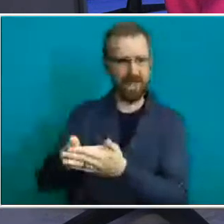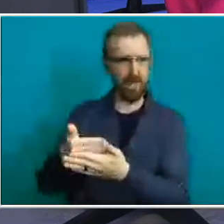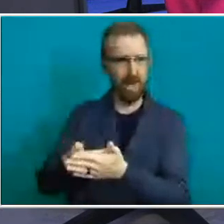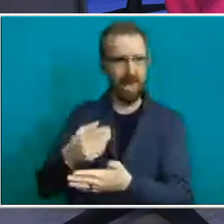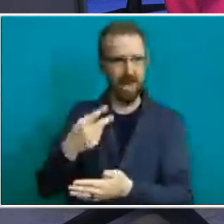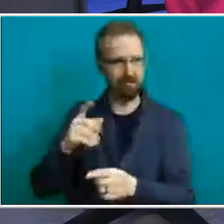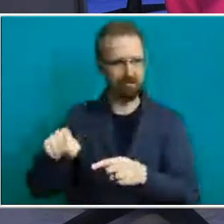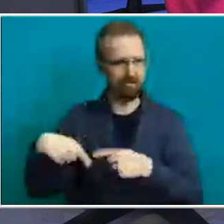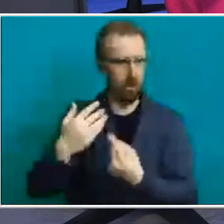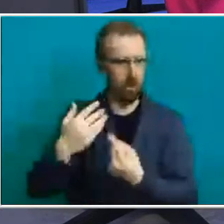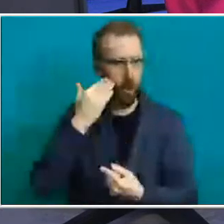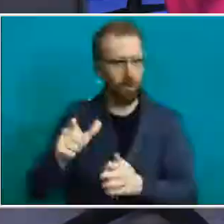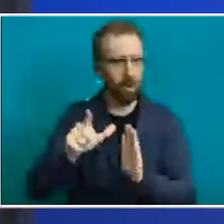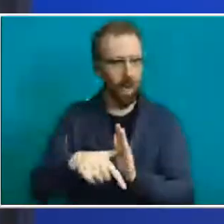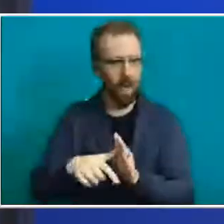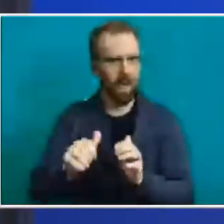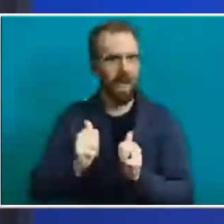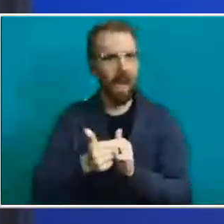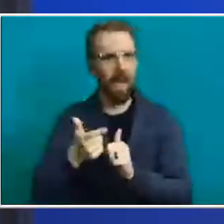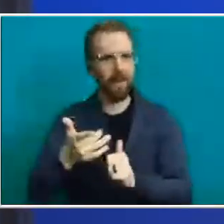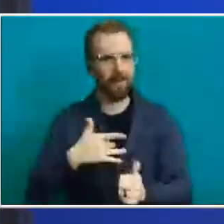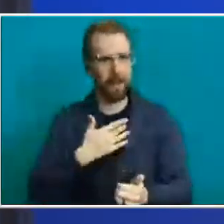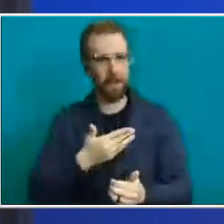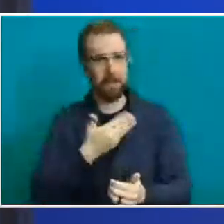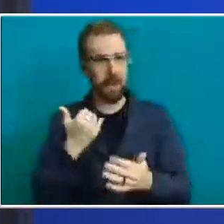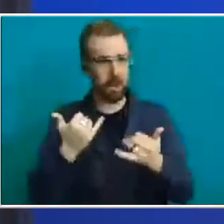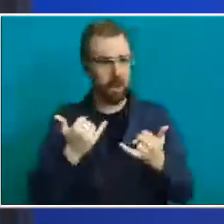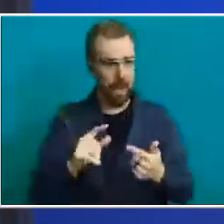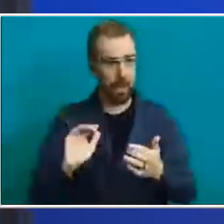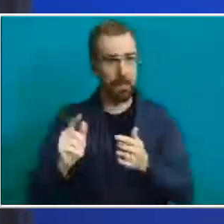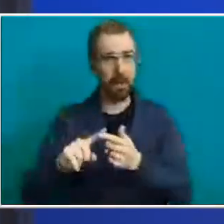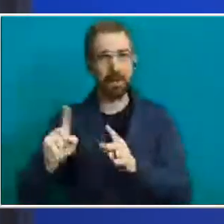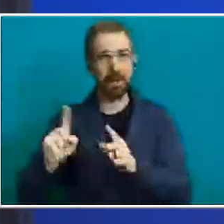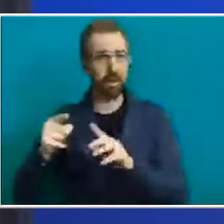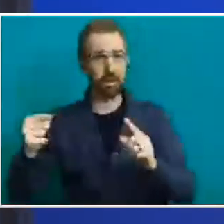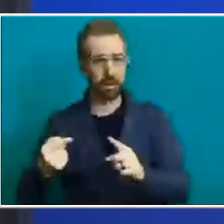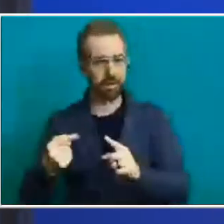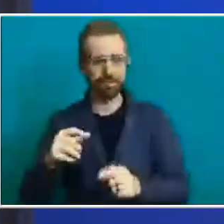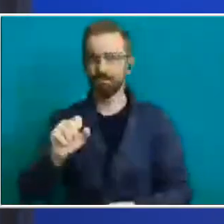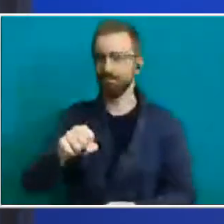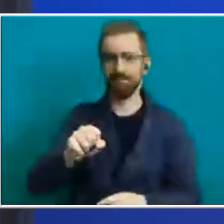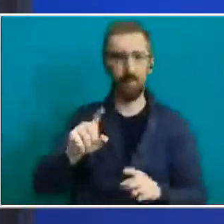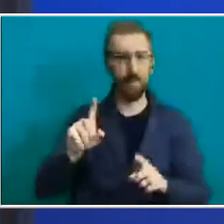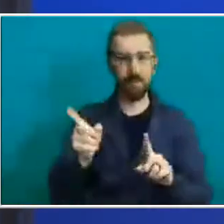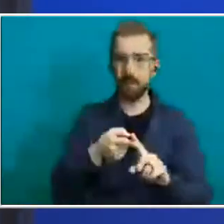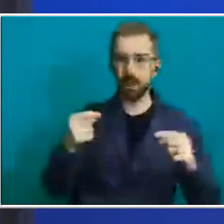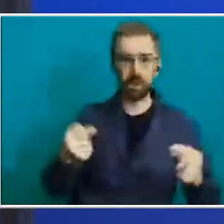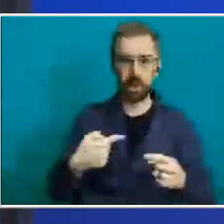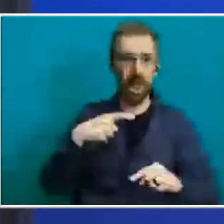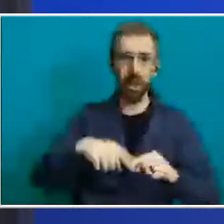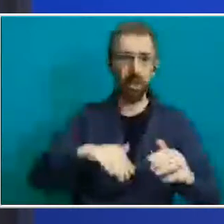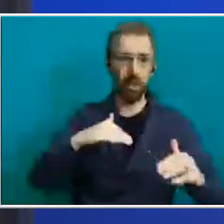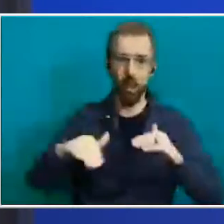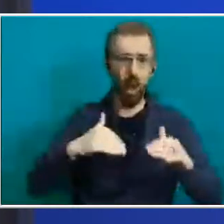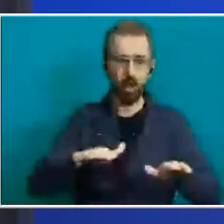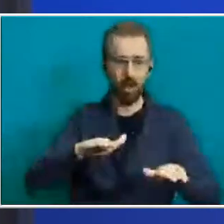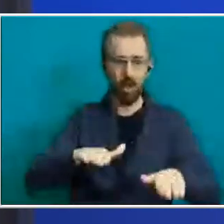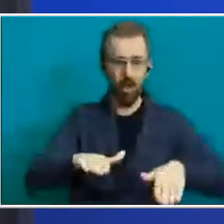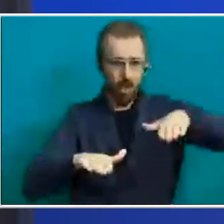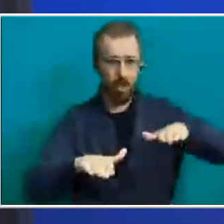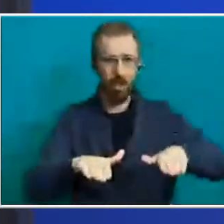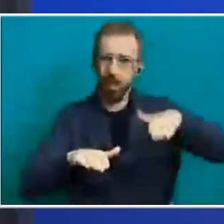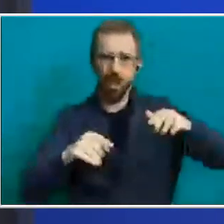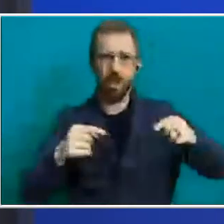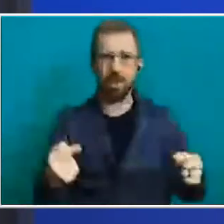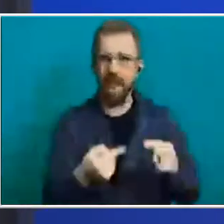when you first got hurt? Much better. When I first got hurt, couldn't even walk on it. It was instant pain. Erin realized that, obviously. I'm